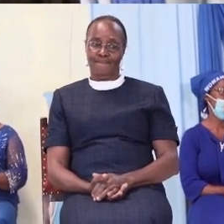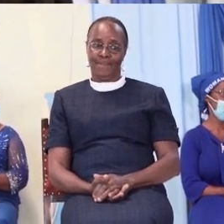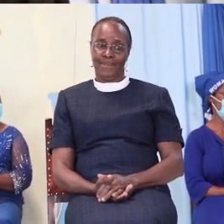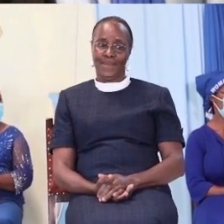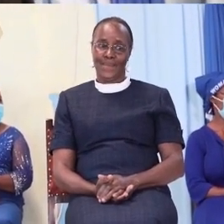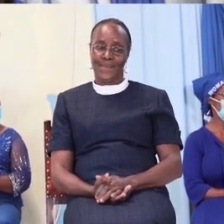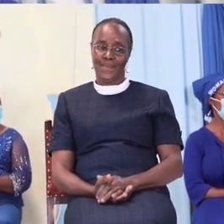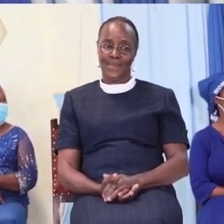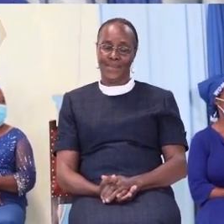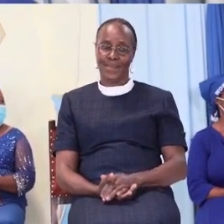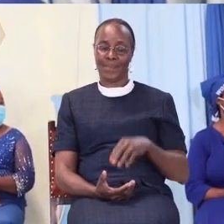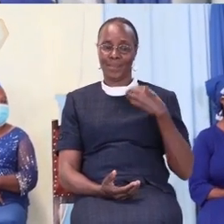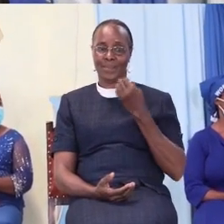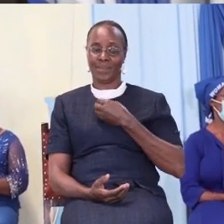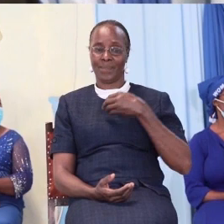Our God